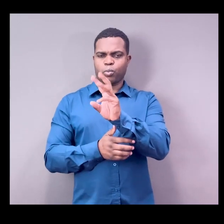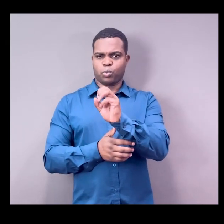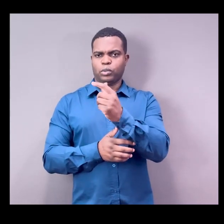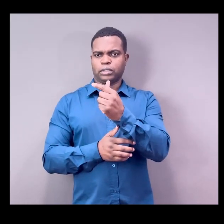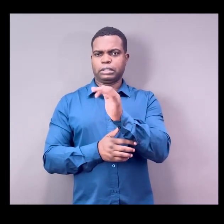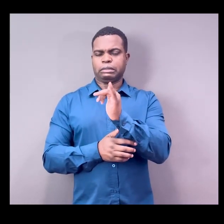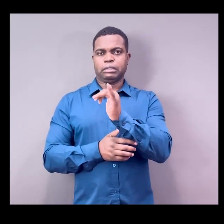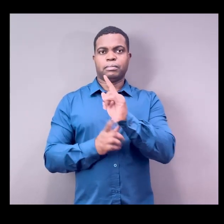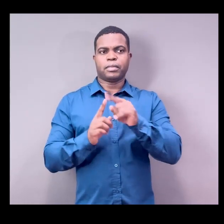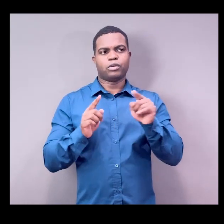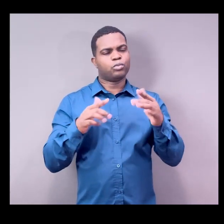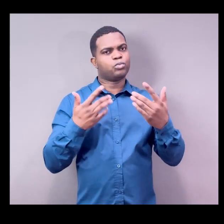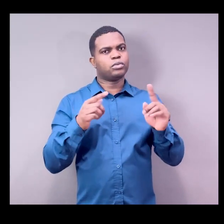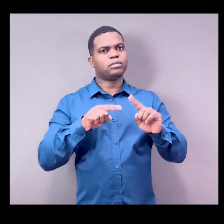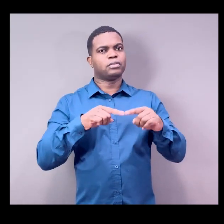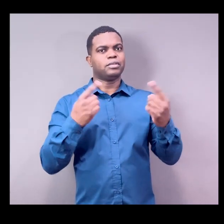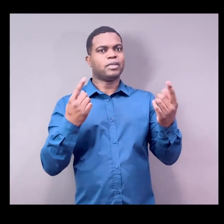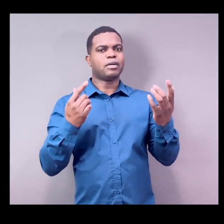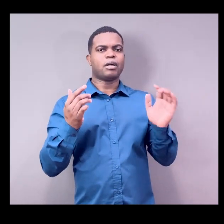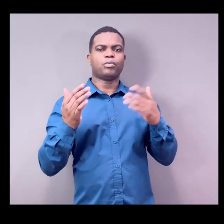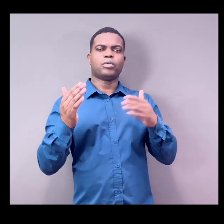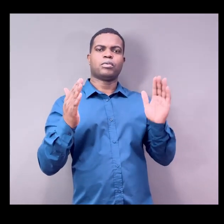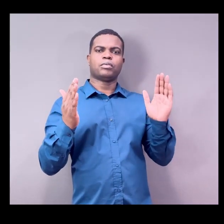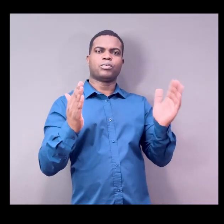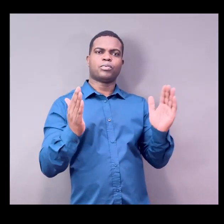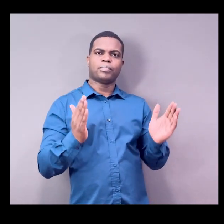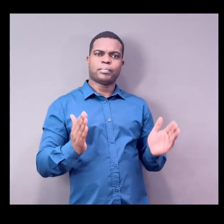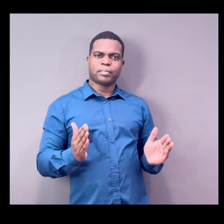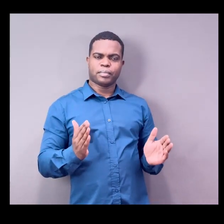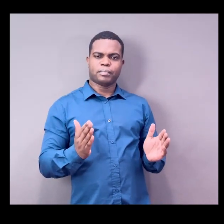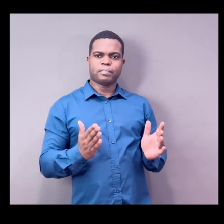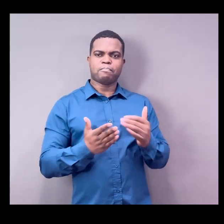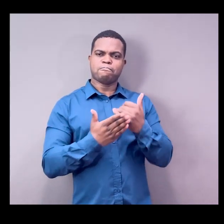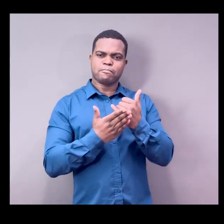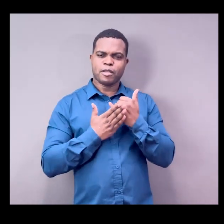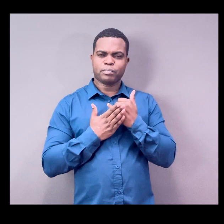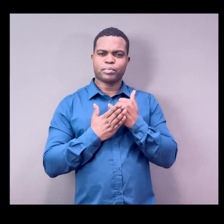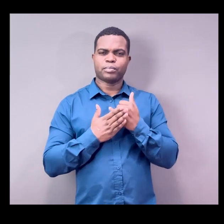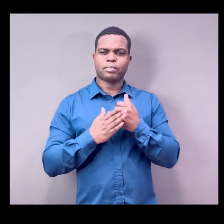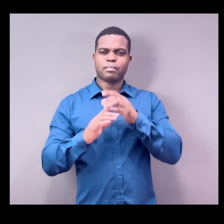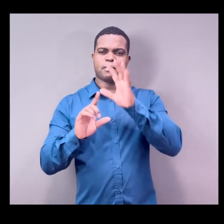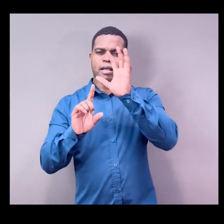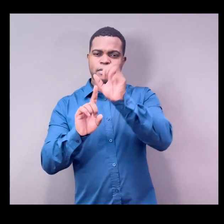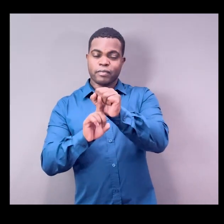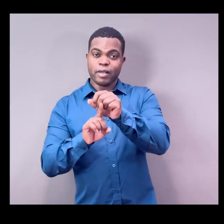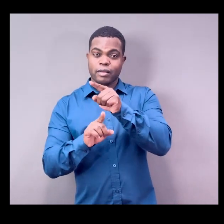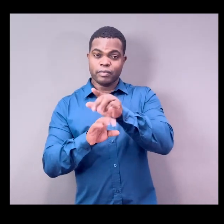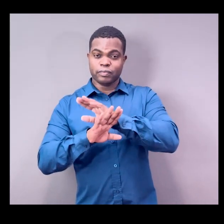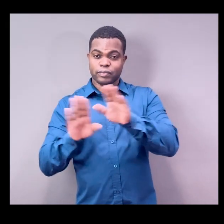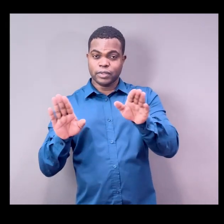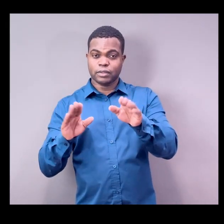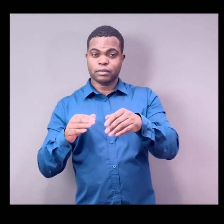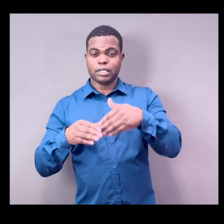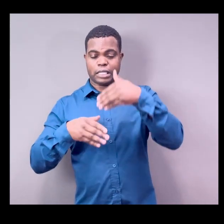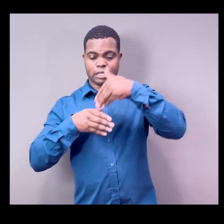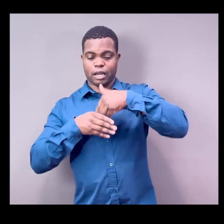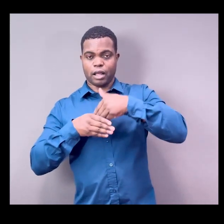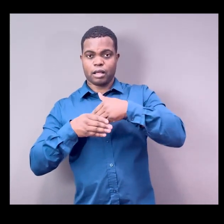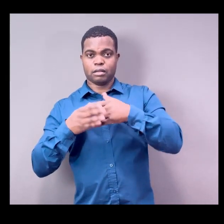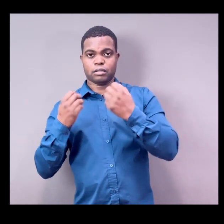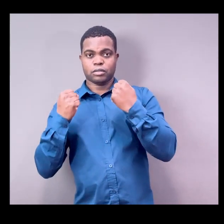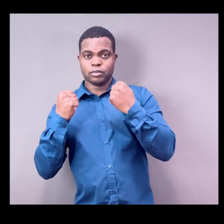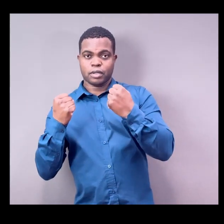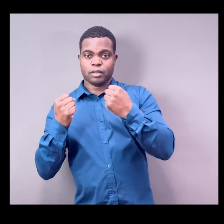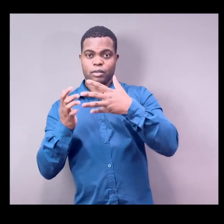another technique to perform SWOT analysis. After you have identified